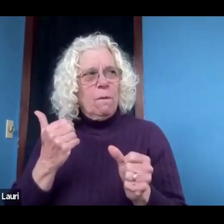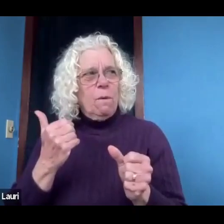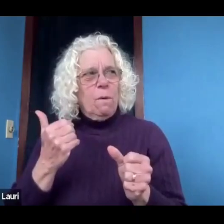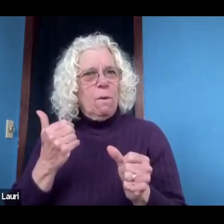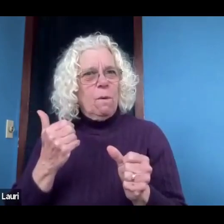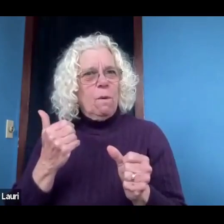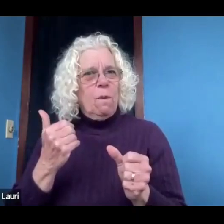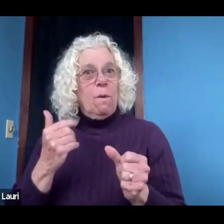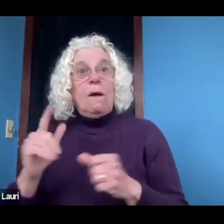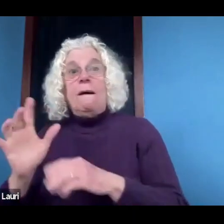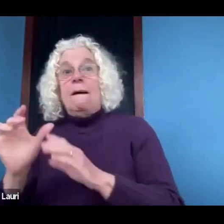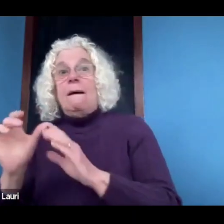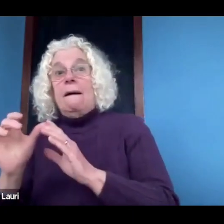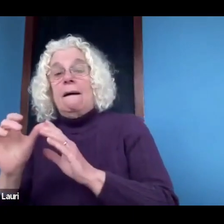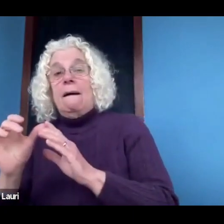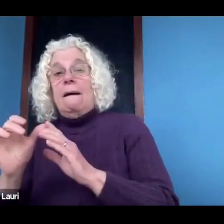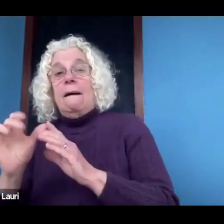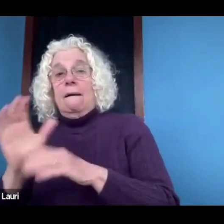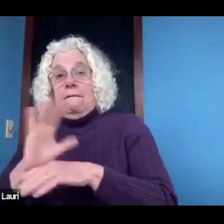have in our video